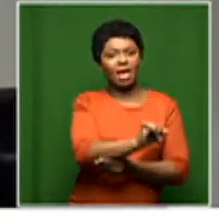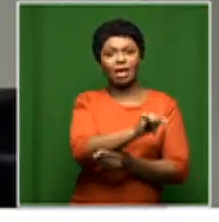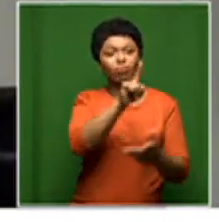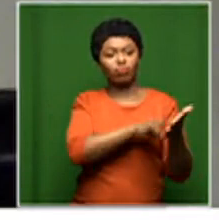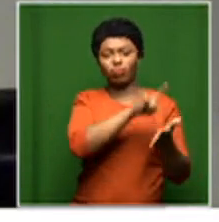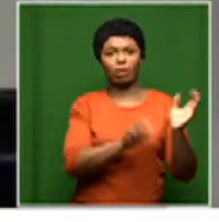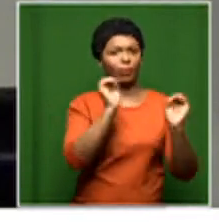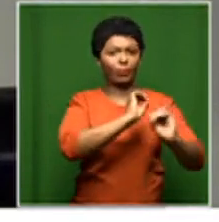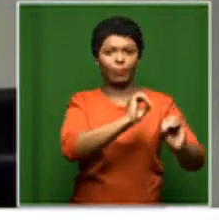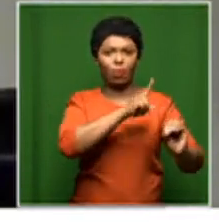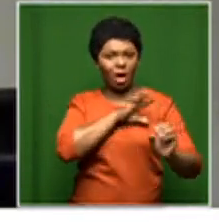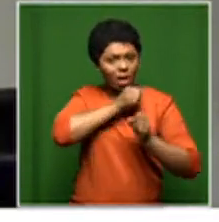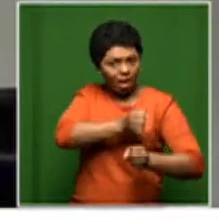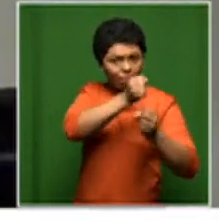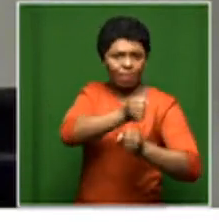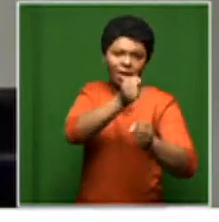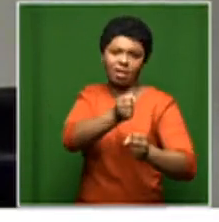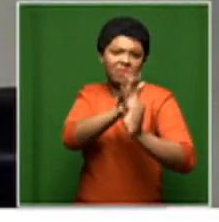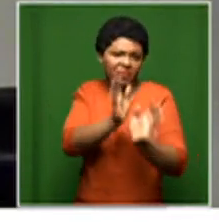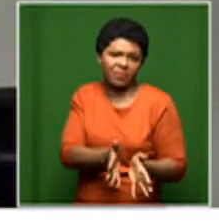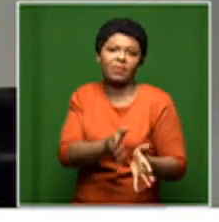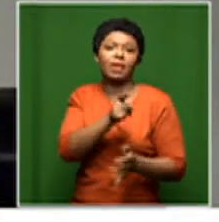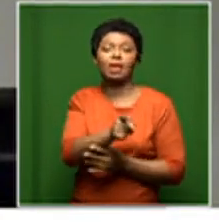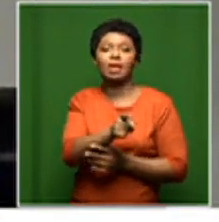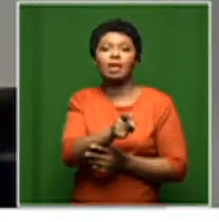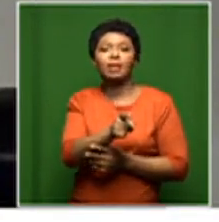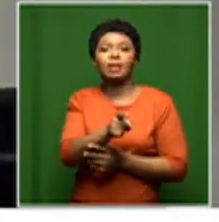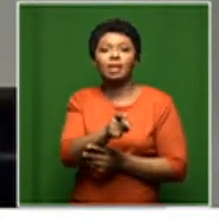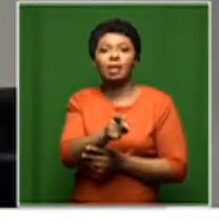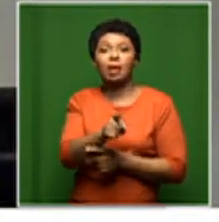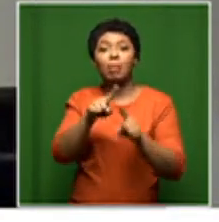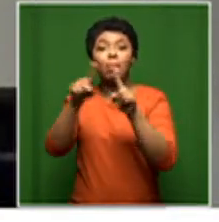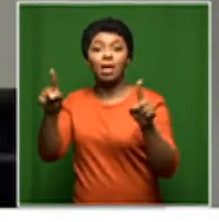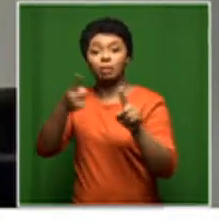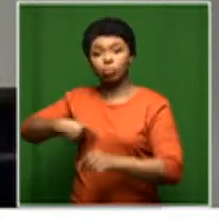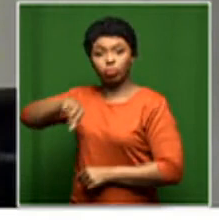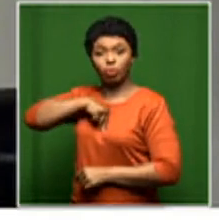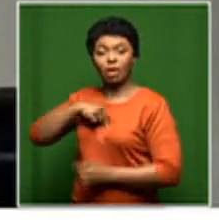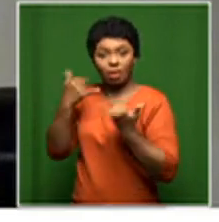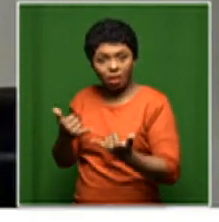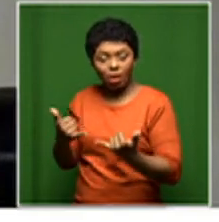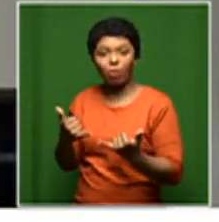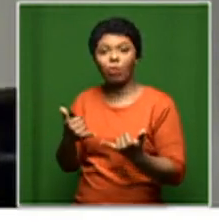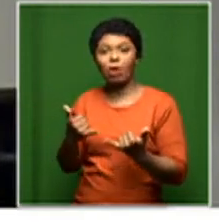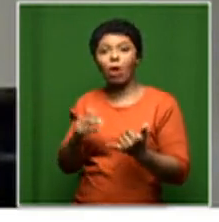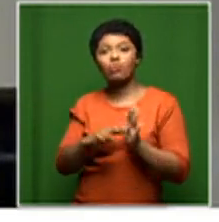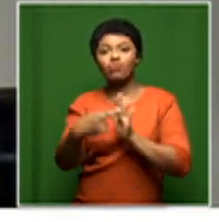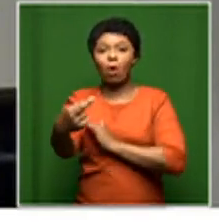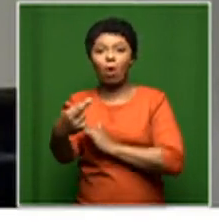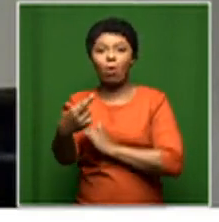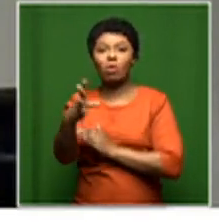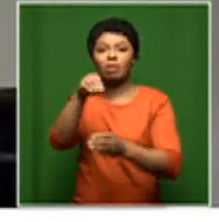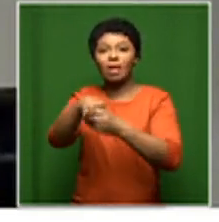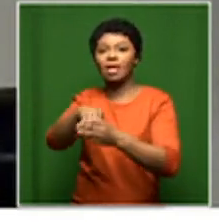is currently campaigning heavily in Rivoli. None of us have a role, so to speak,